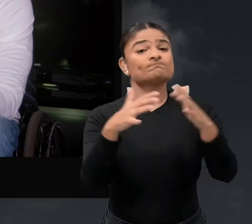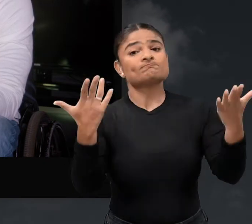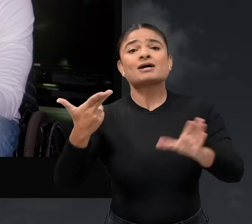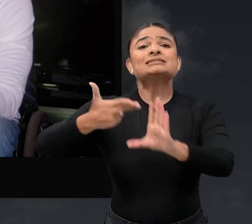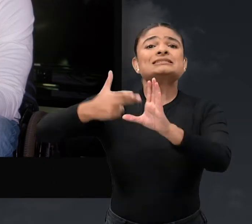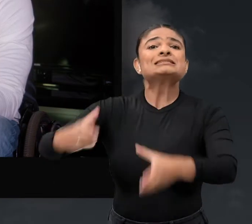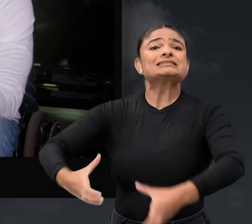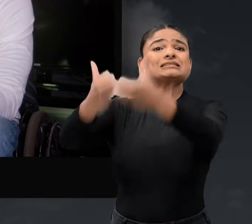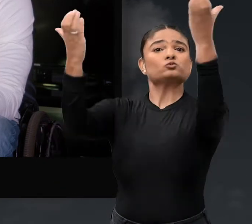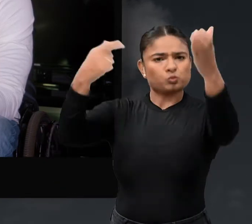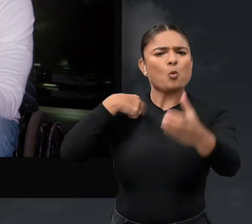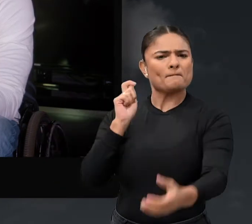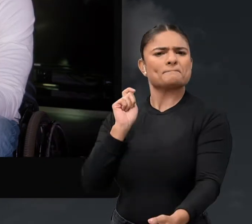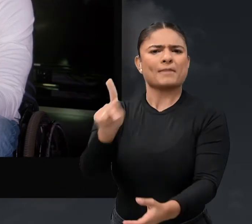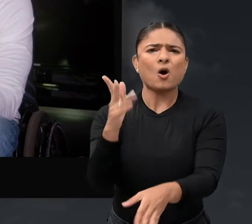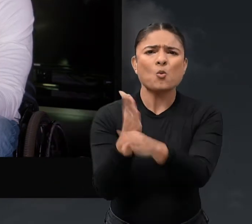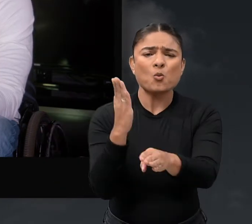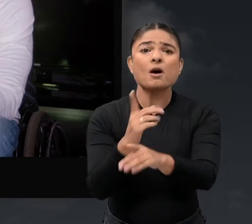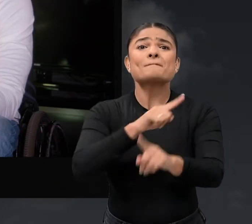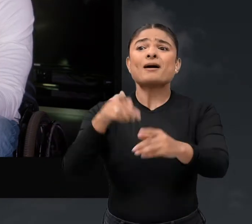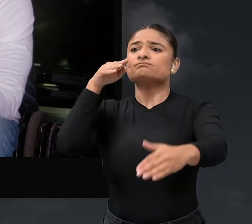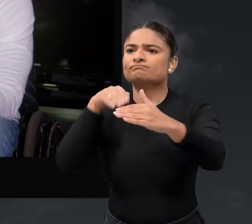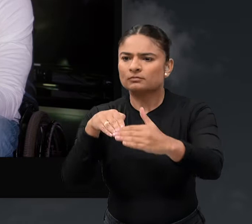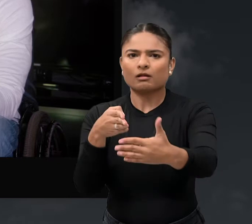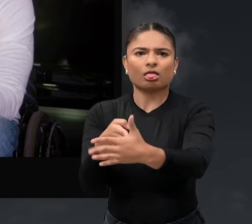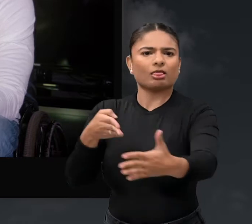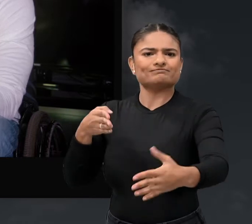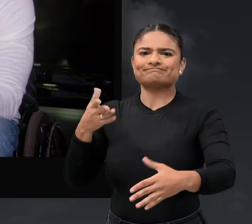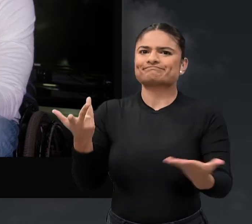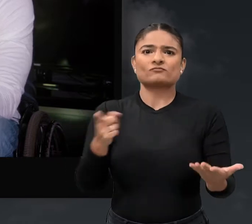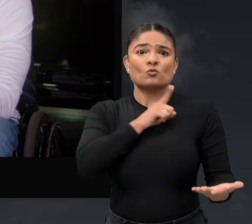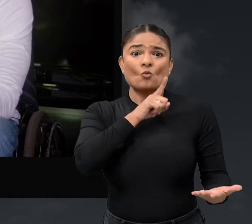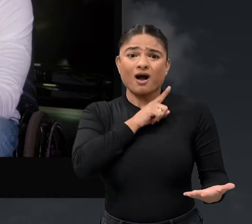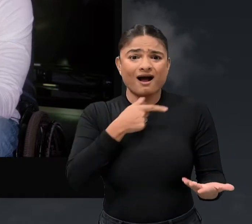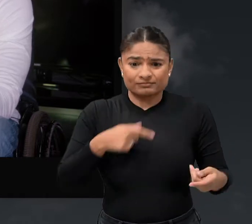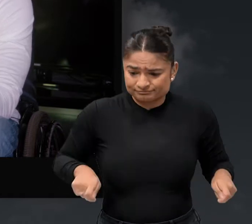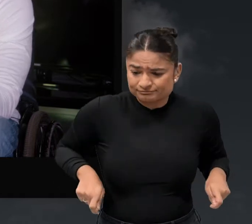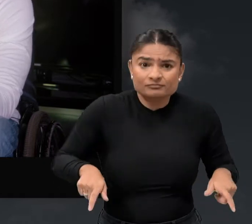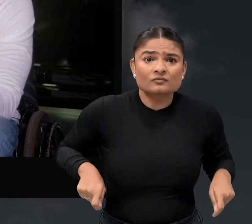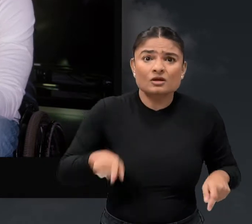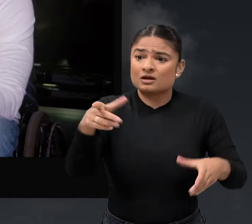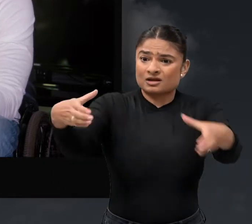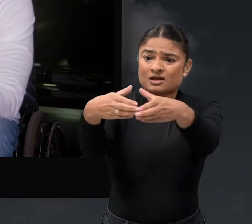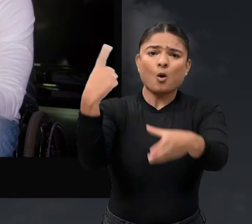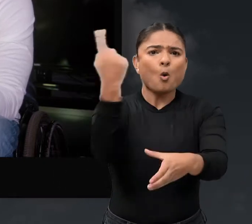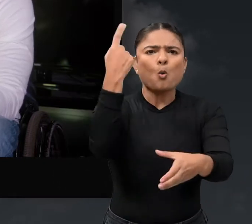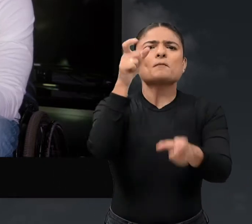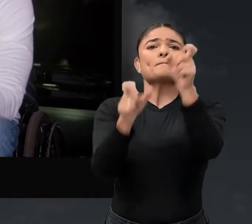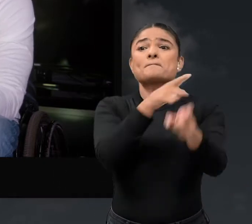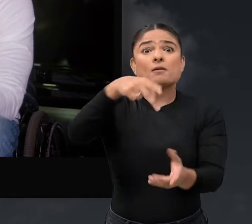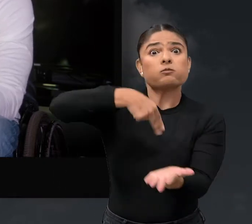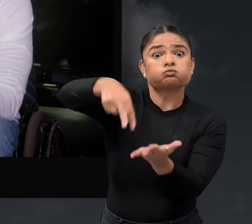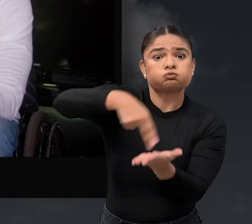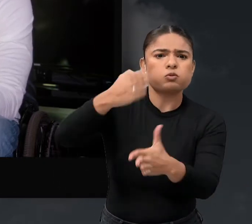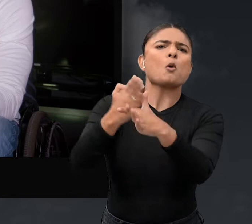So when I went back to Esasol, azange sakhona ukuyosebenza eplantini yabo, because lapho you have to